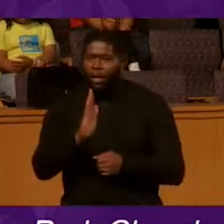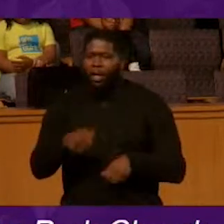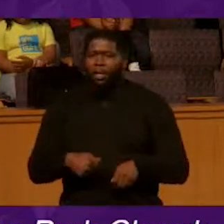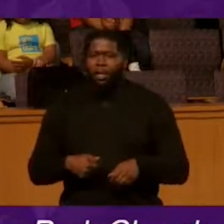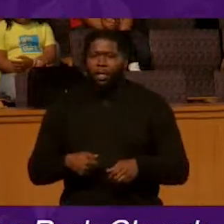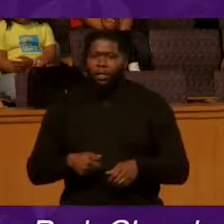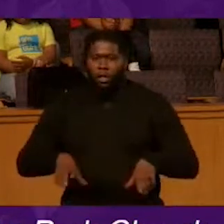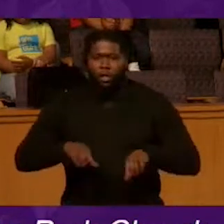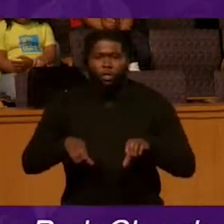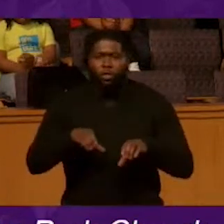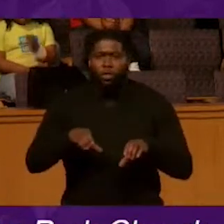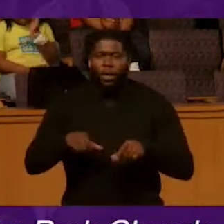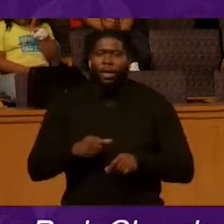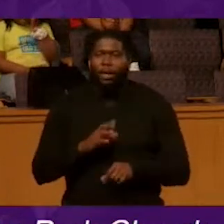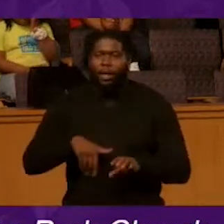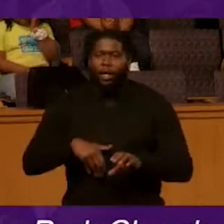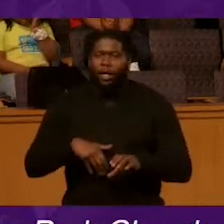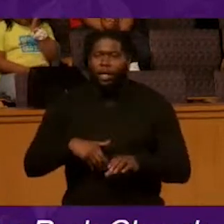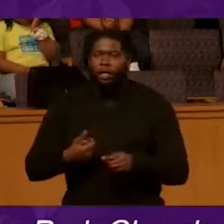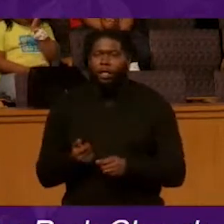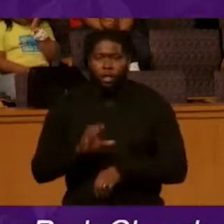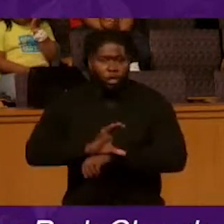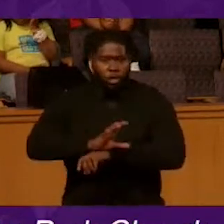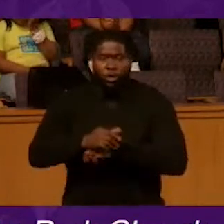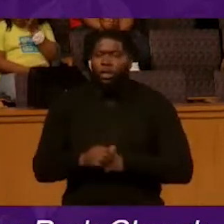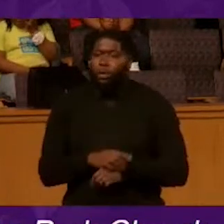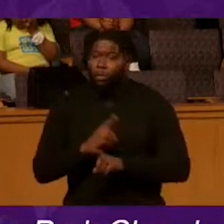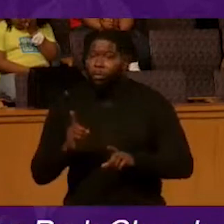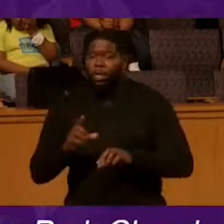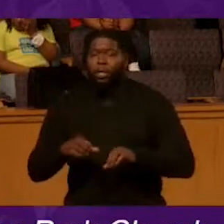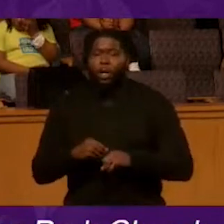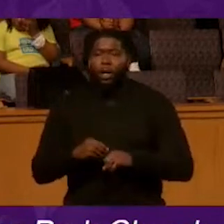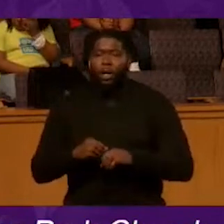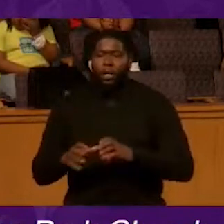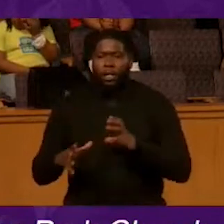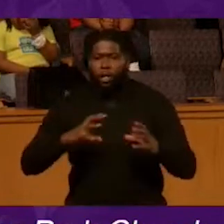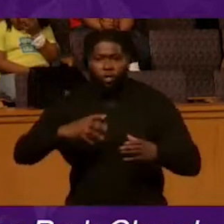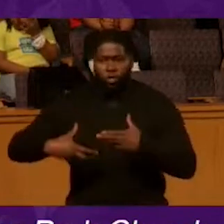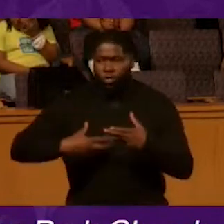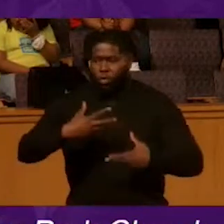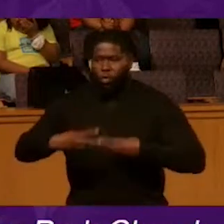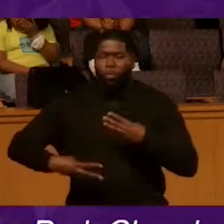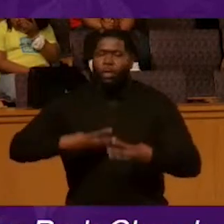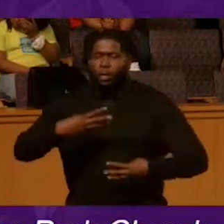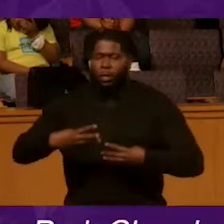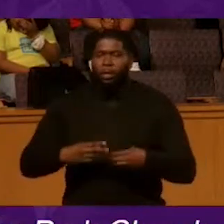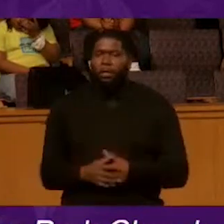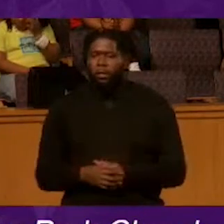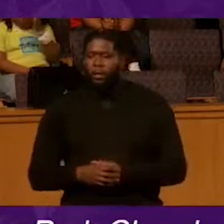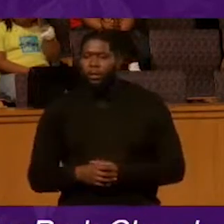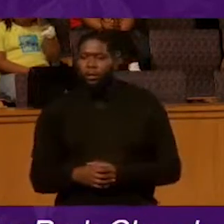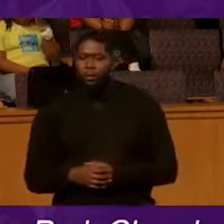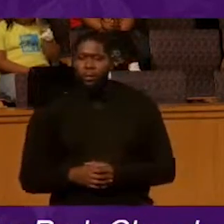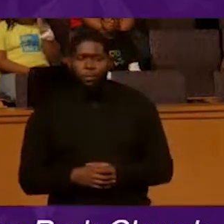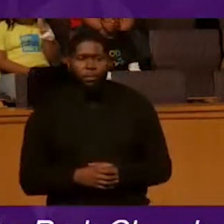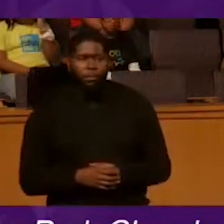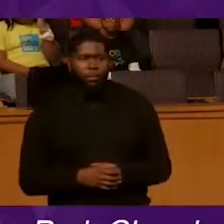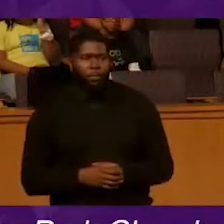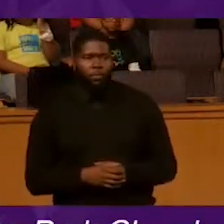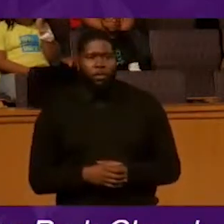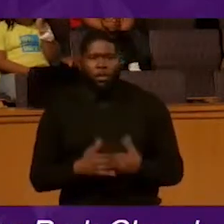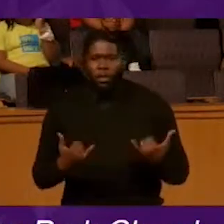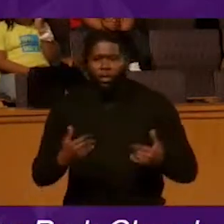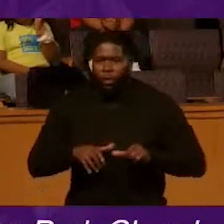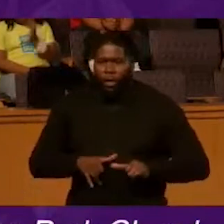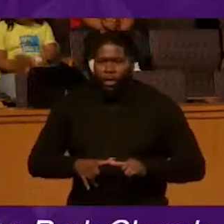in the Park Church, but globally in the lives of our children in Tanzania. Amen? All right, so now we're going